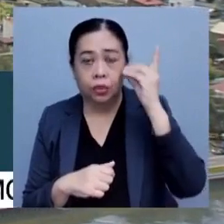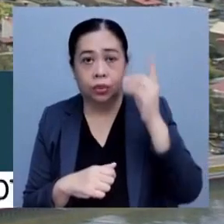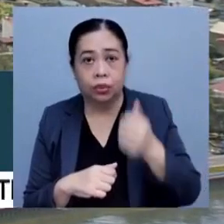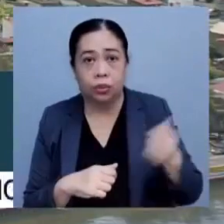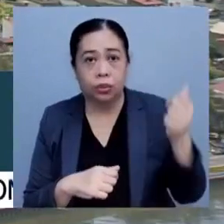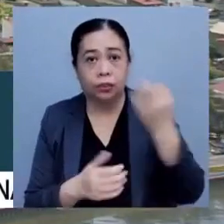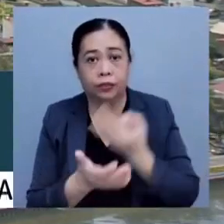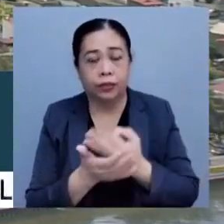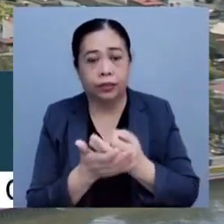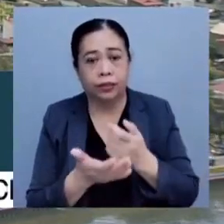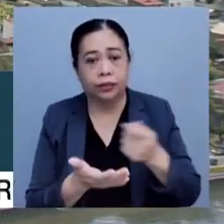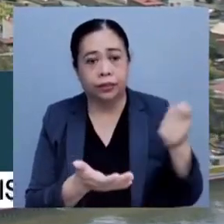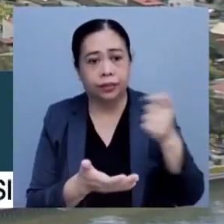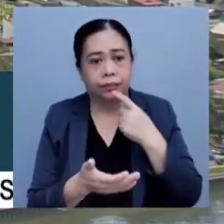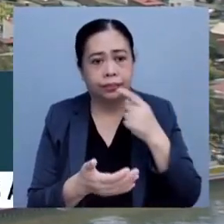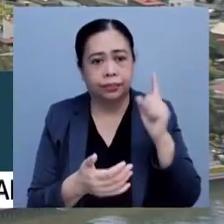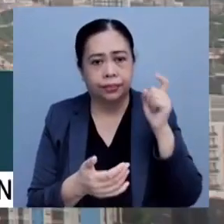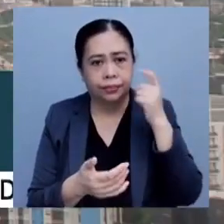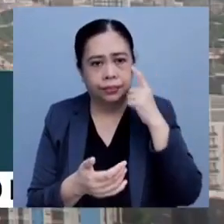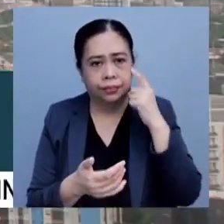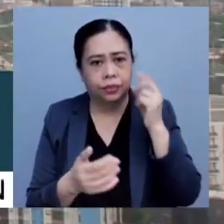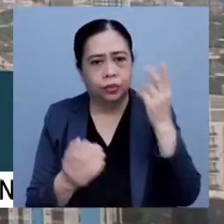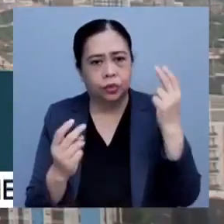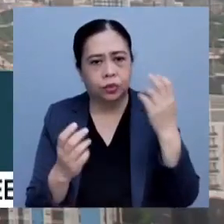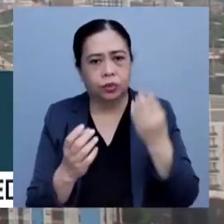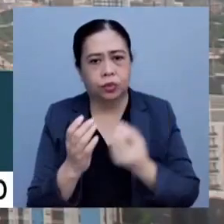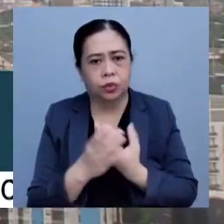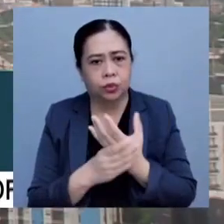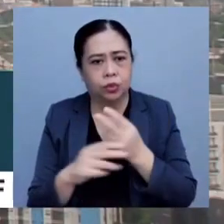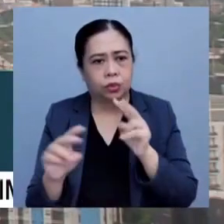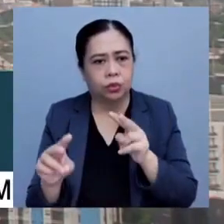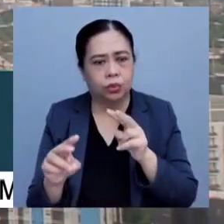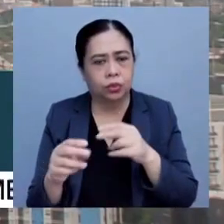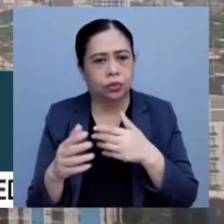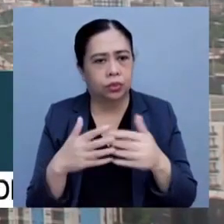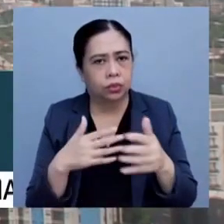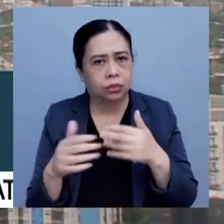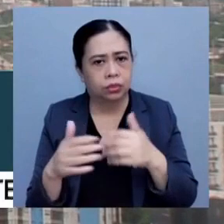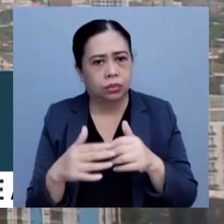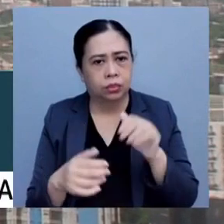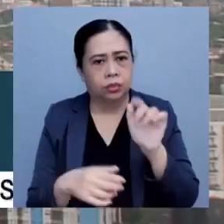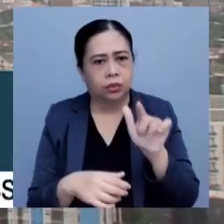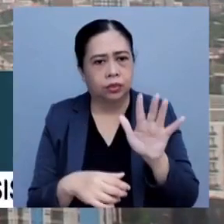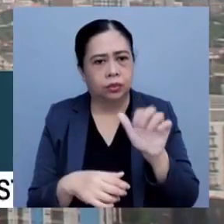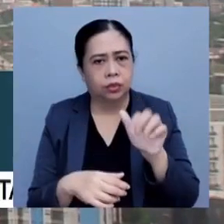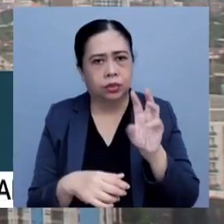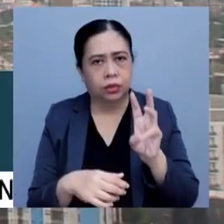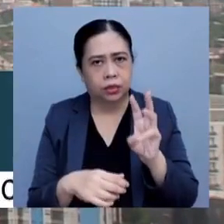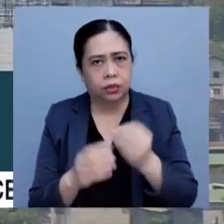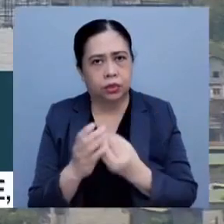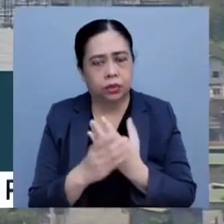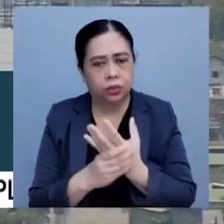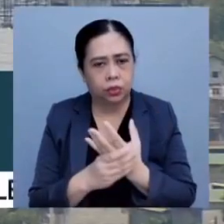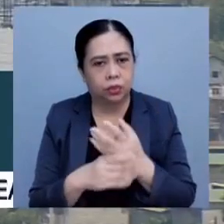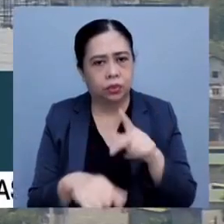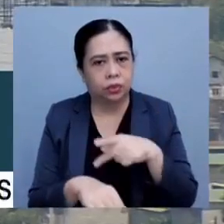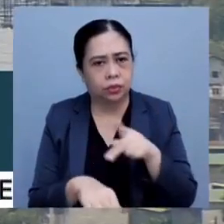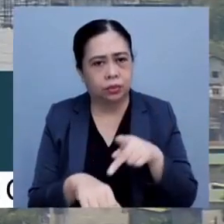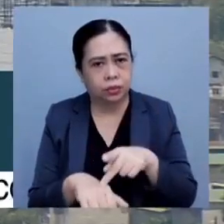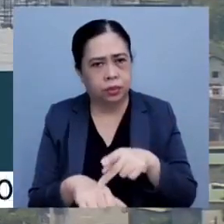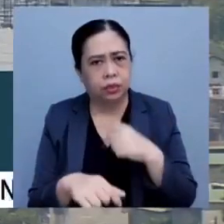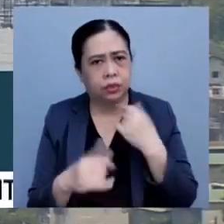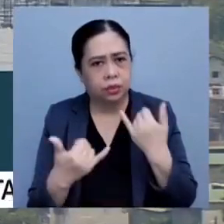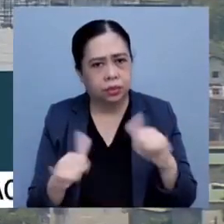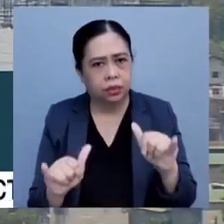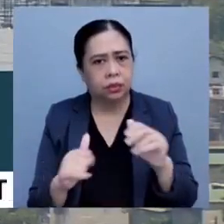may revisit its growth targets this year. Despite that, this 5.6% growth projection for the Philippines is still